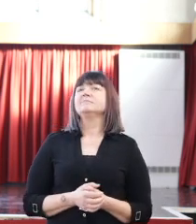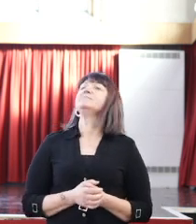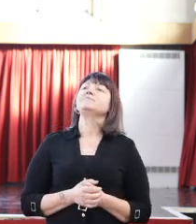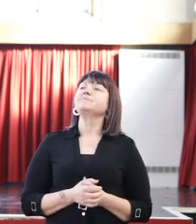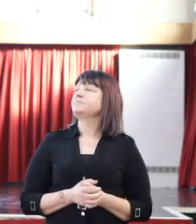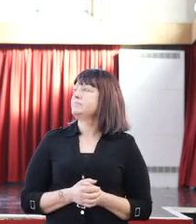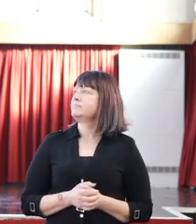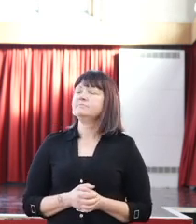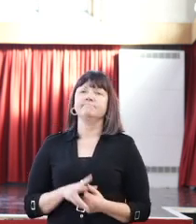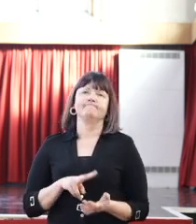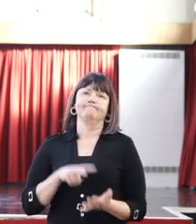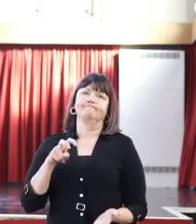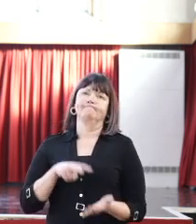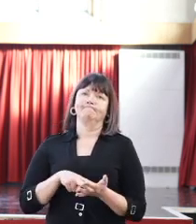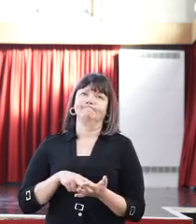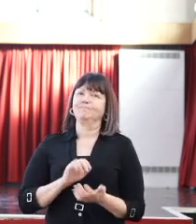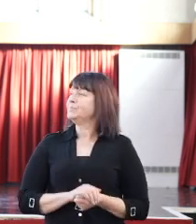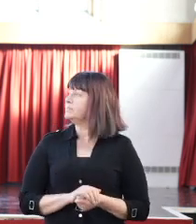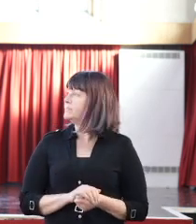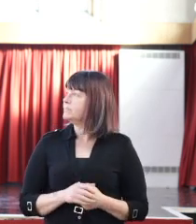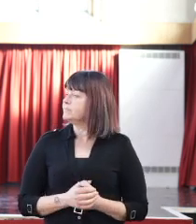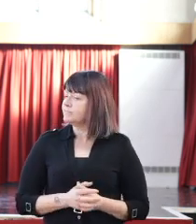Yay.